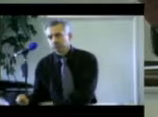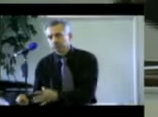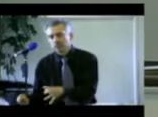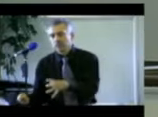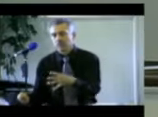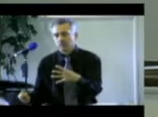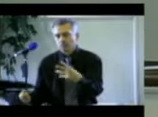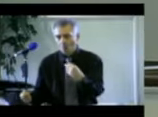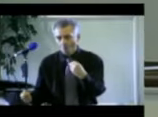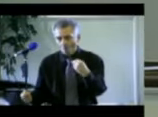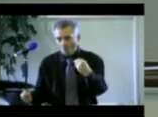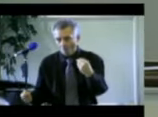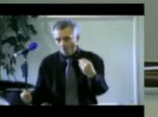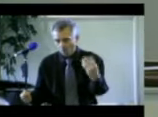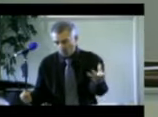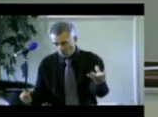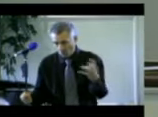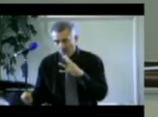the church.